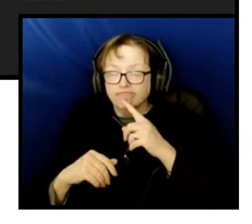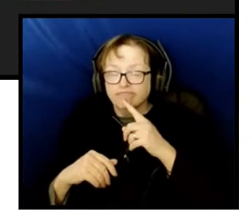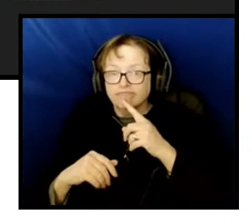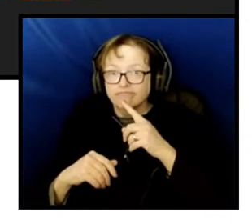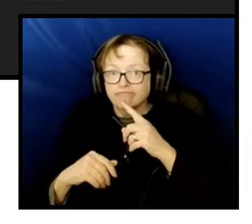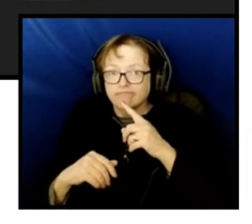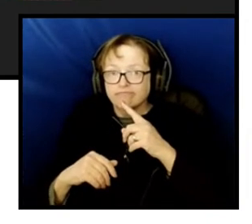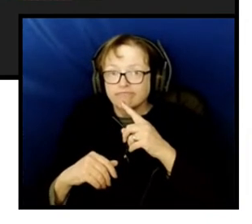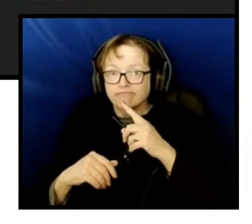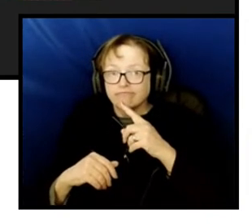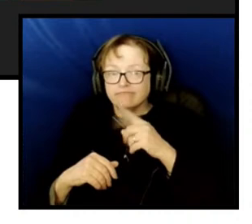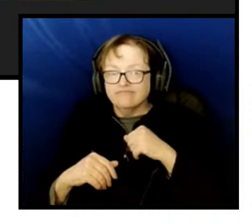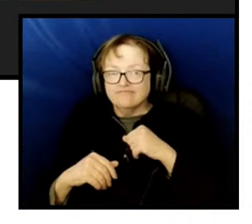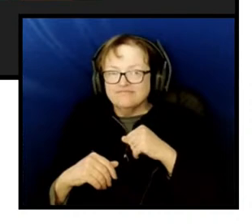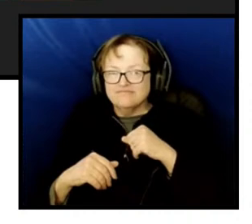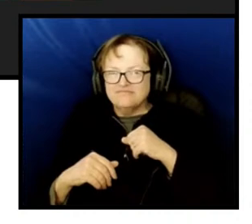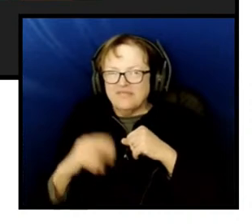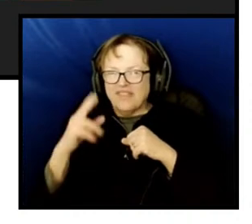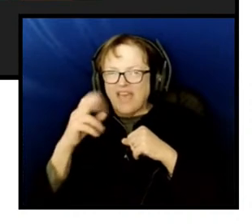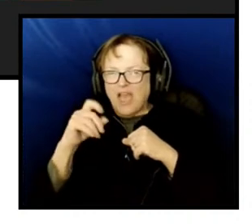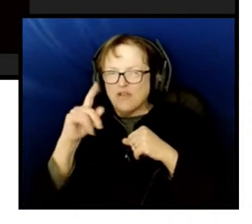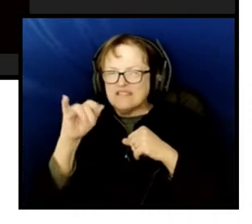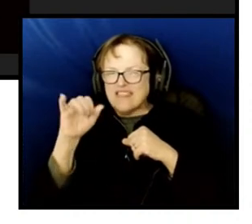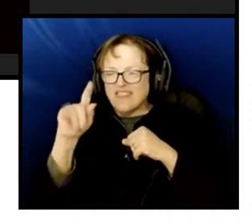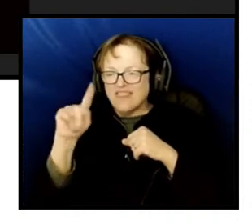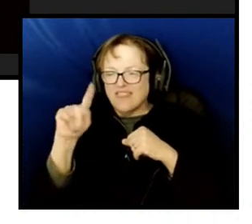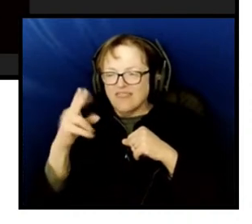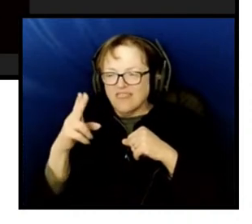This is the Hierophant.